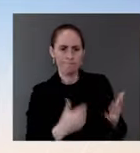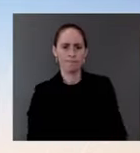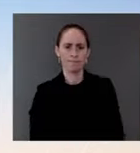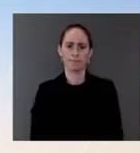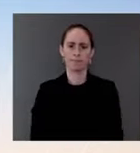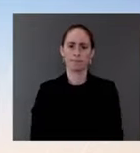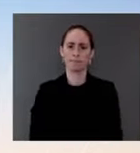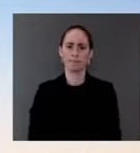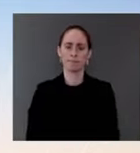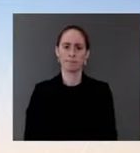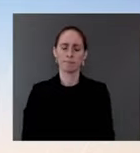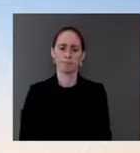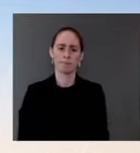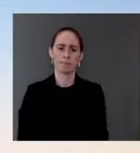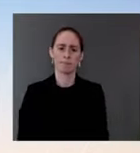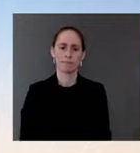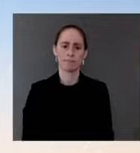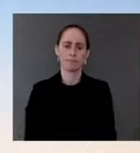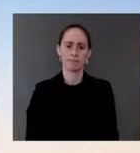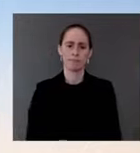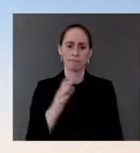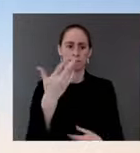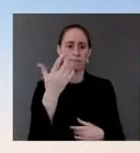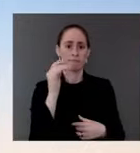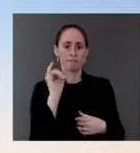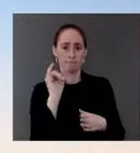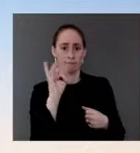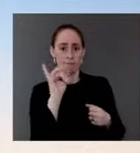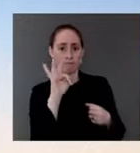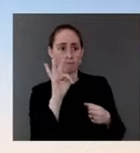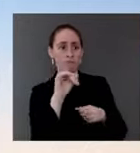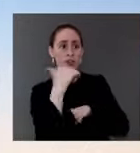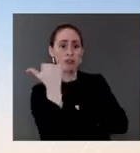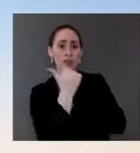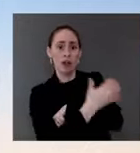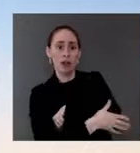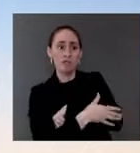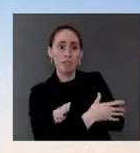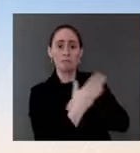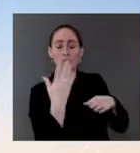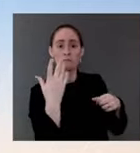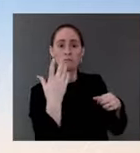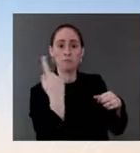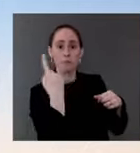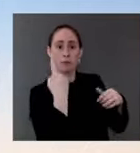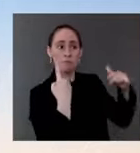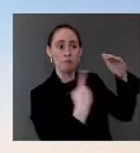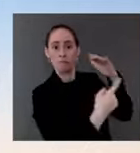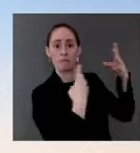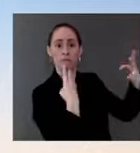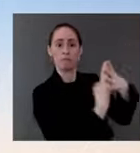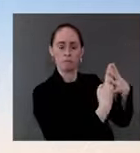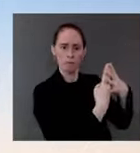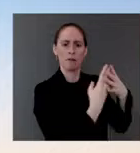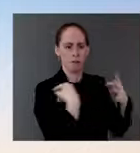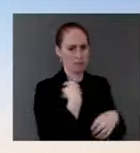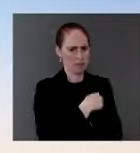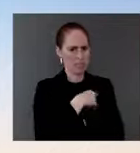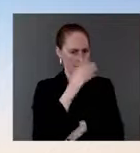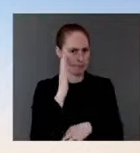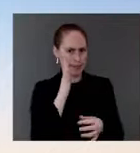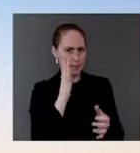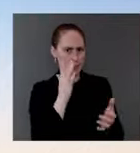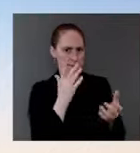potential meetings or specific cases out of respect for the families and to preserve confidentiality. Our team, of course, will remain in close